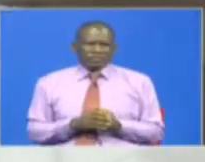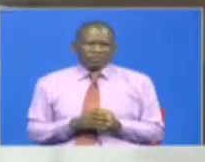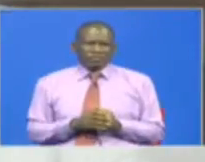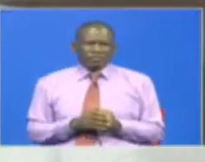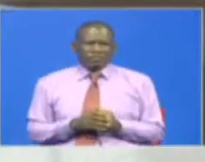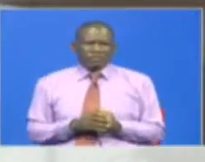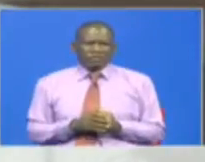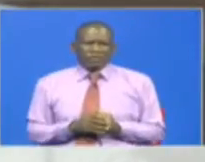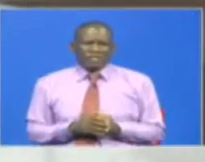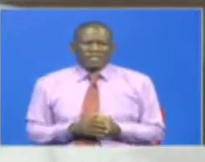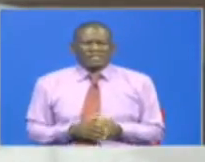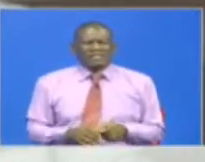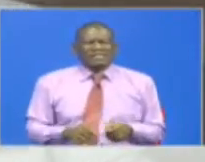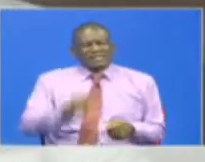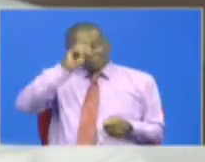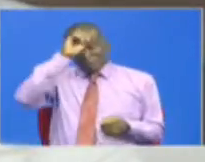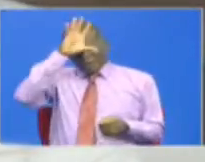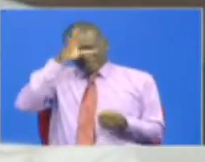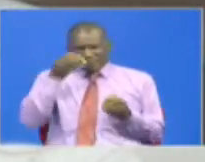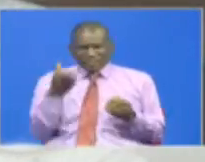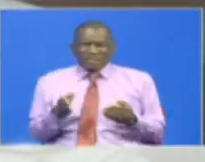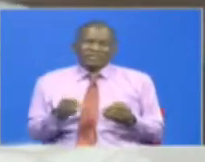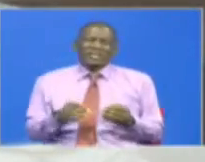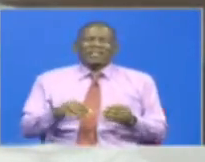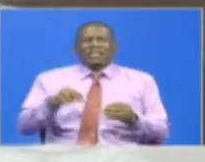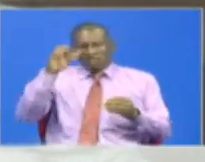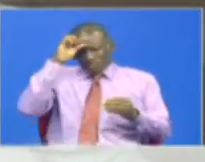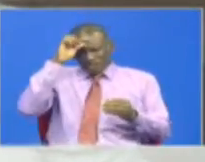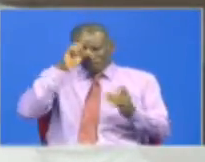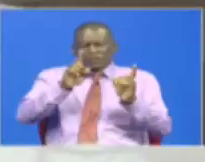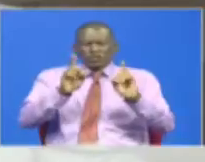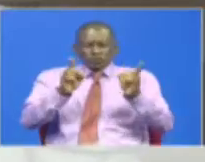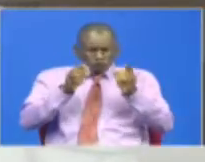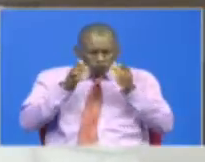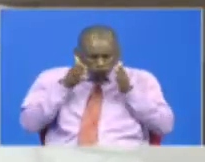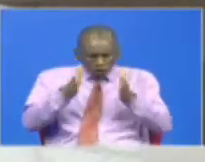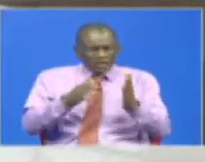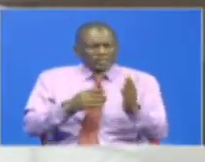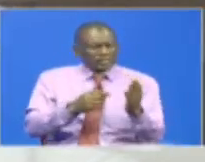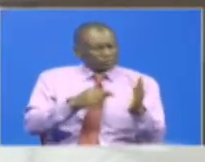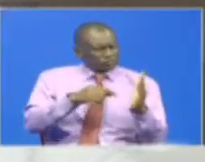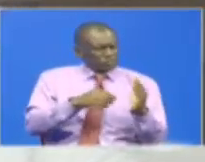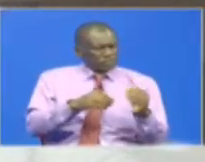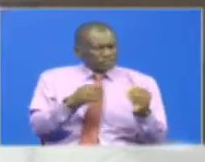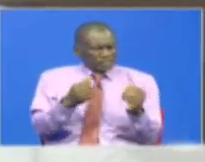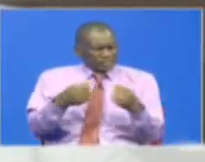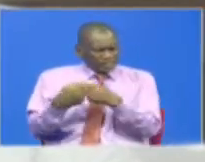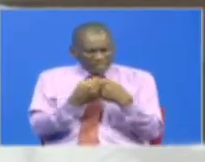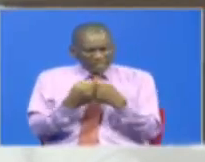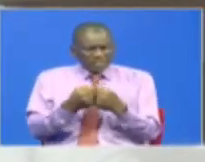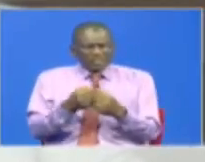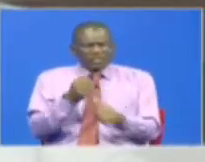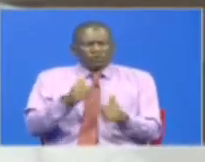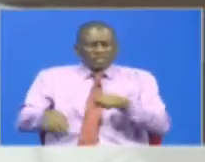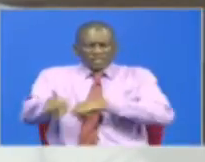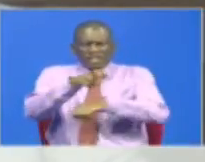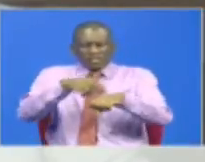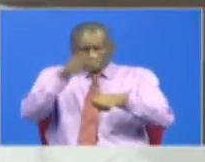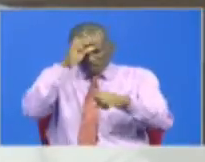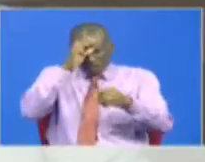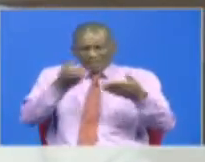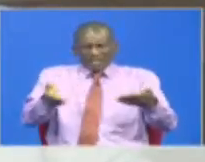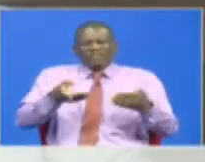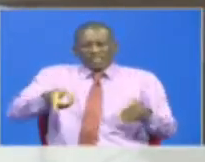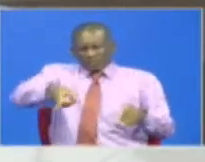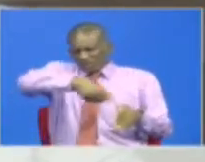La kushangaza ni kwamba badala ya kuzingatia masharti yale ambayo national government imeweka, badala